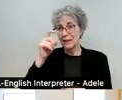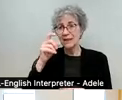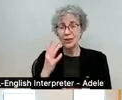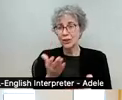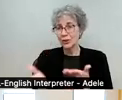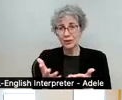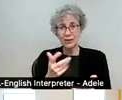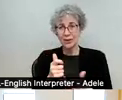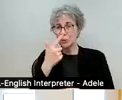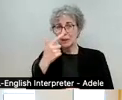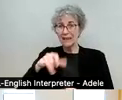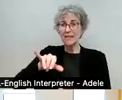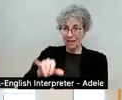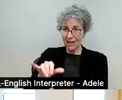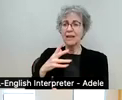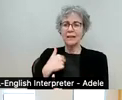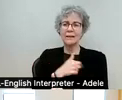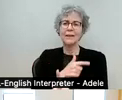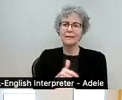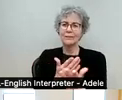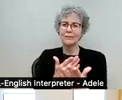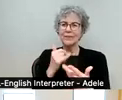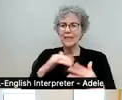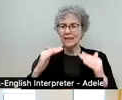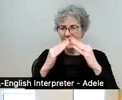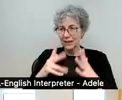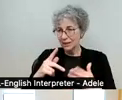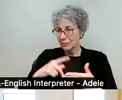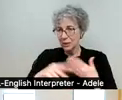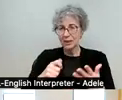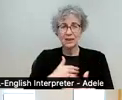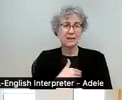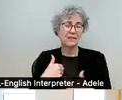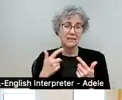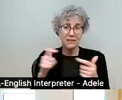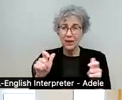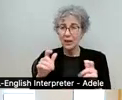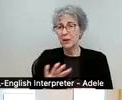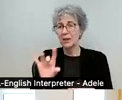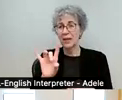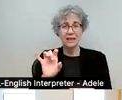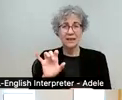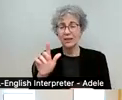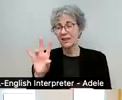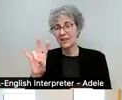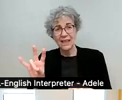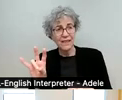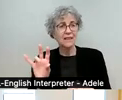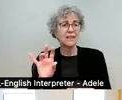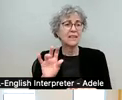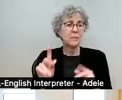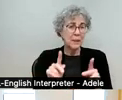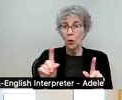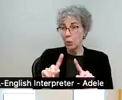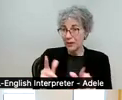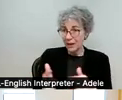with this housing project. Community Living Toronto is quite large. We support about 807 people where they live, and that's a real range